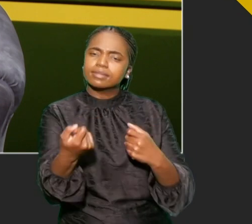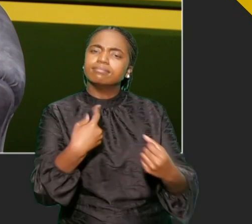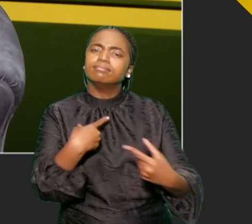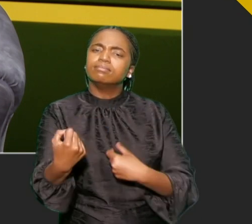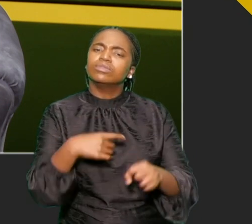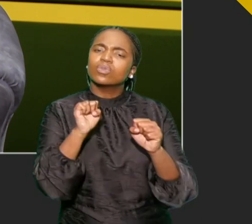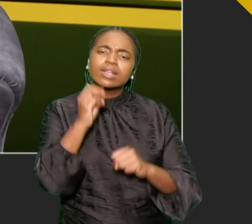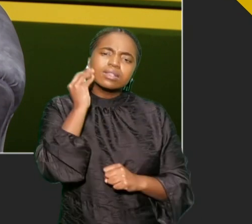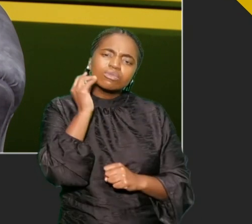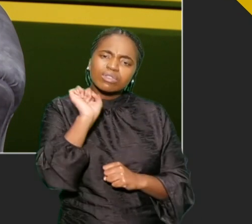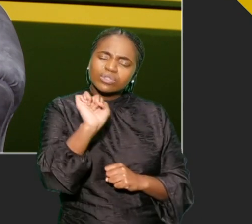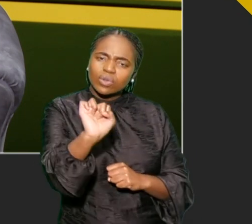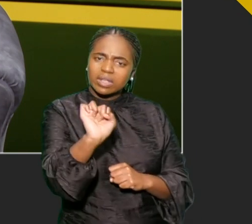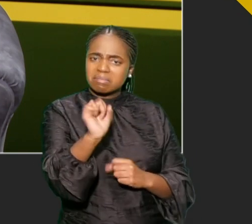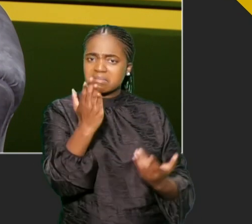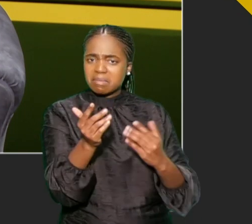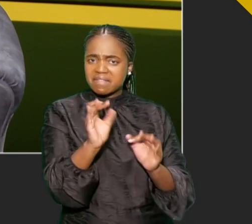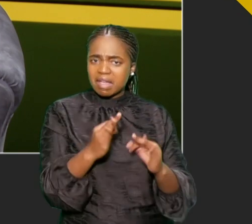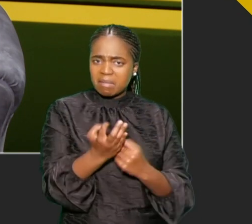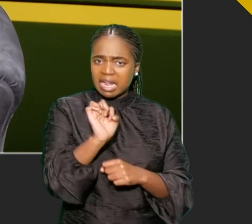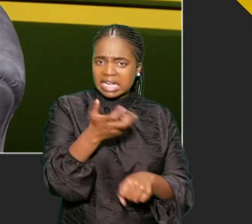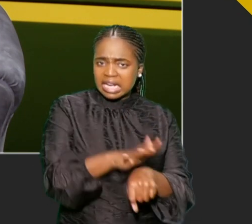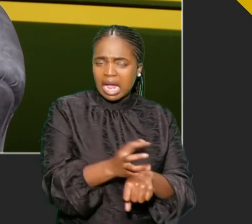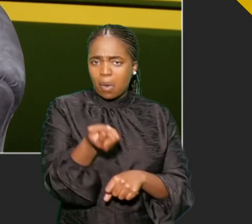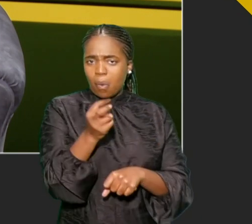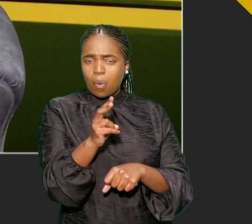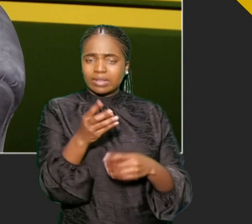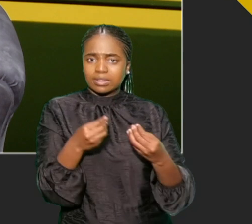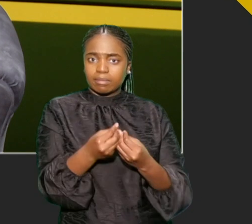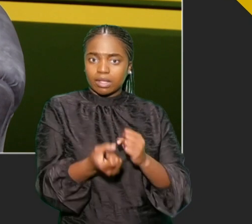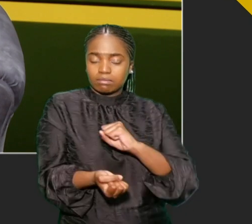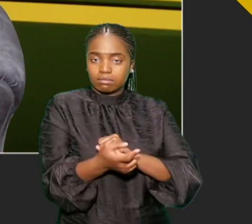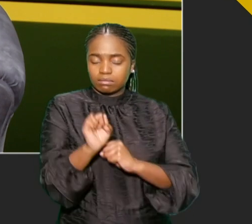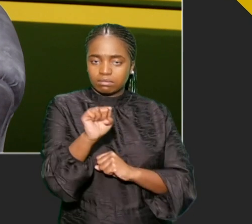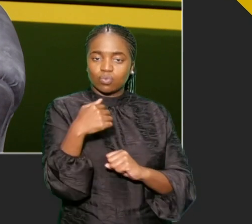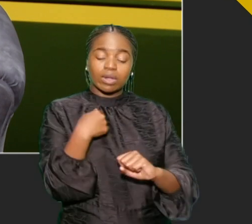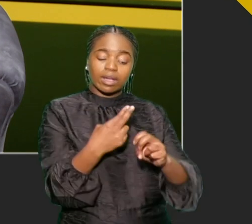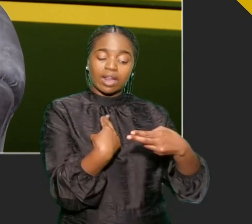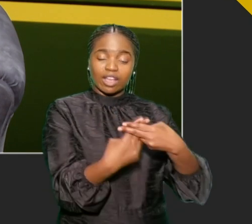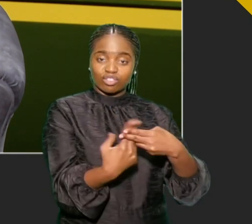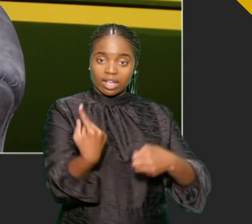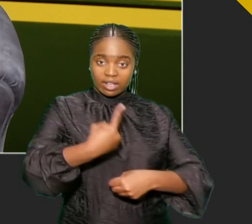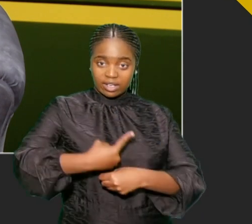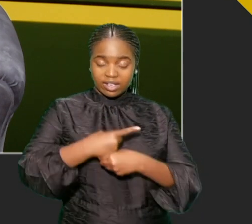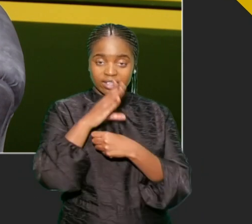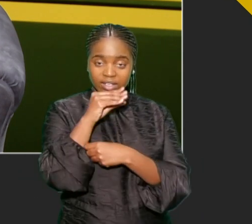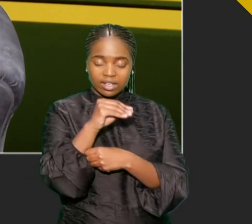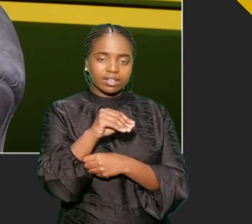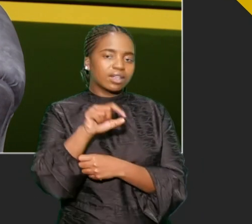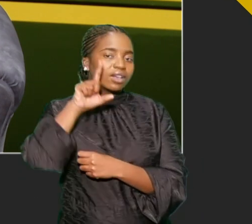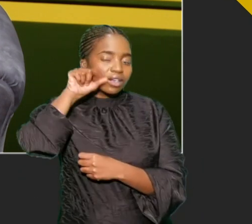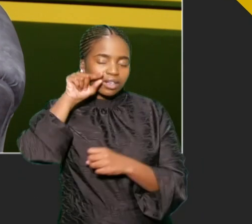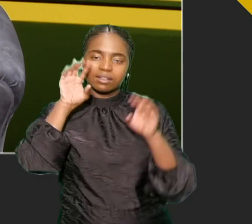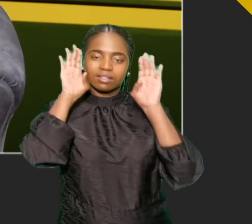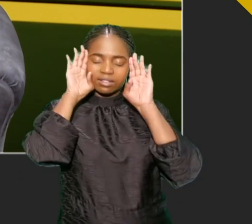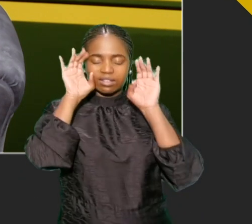and share your experiences and what you've gone through utilizing your social media, which is on Instagram, Twitter, and Facebook. And alternatively, you can send